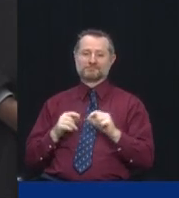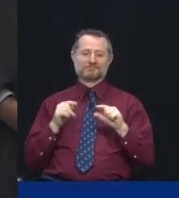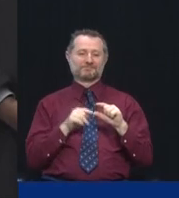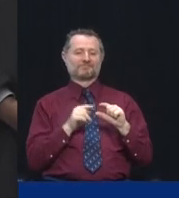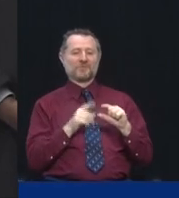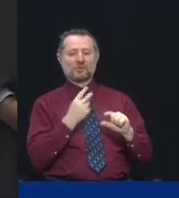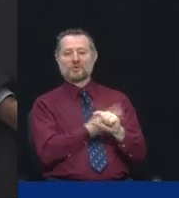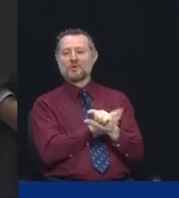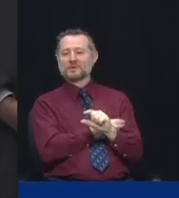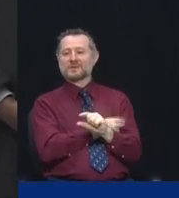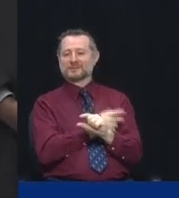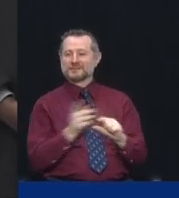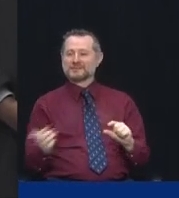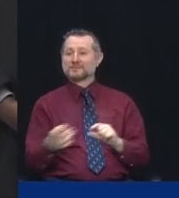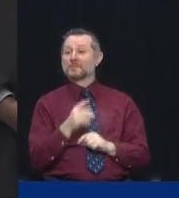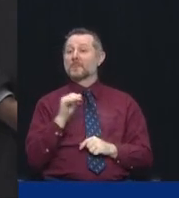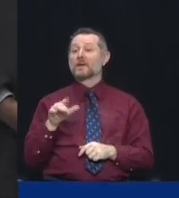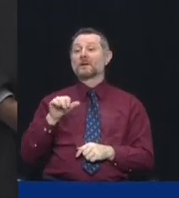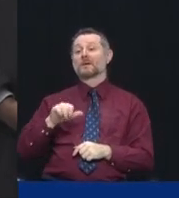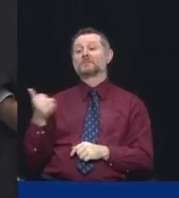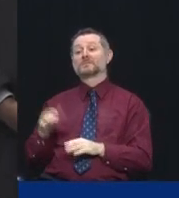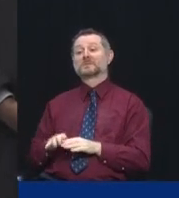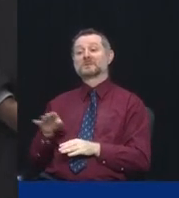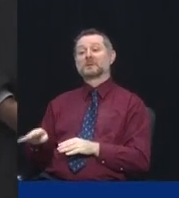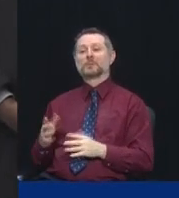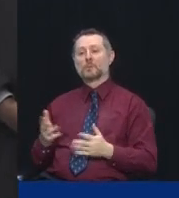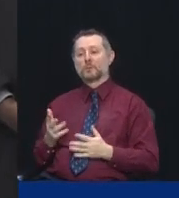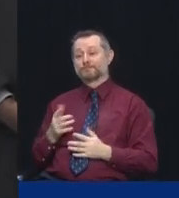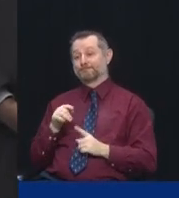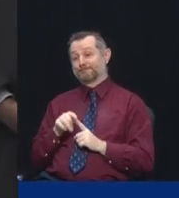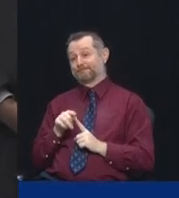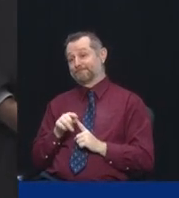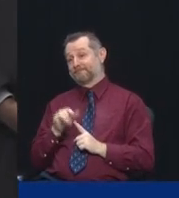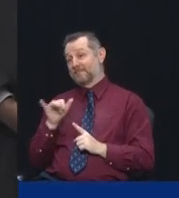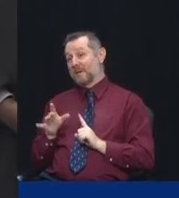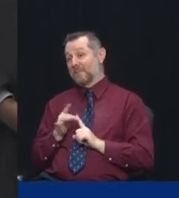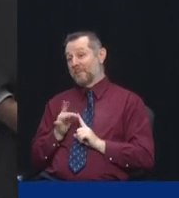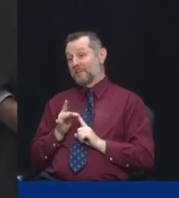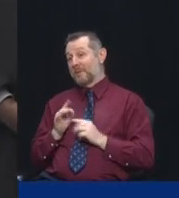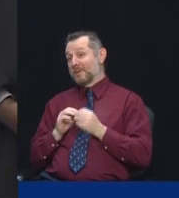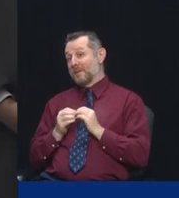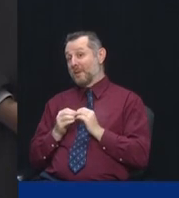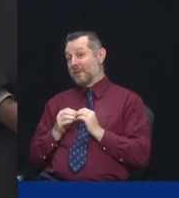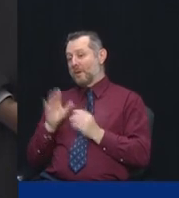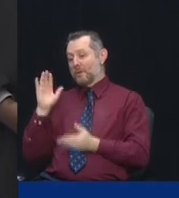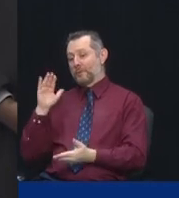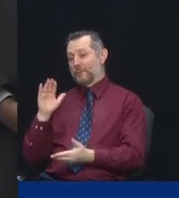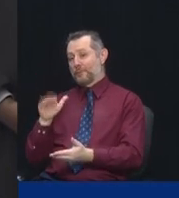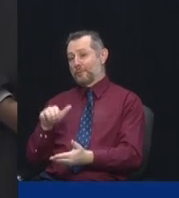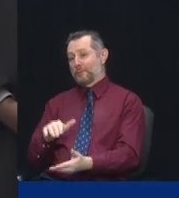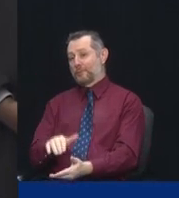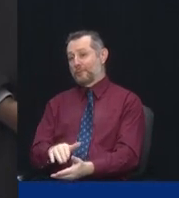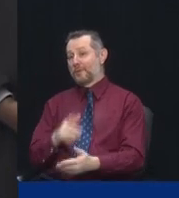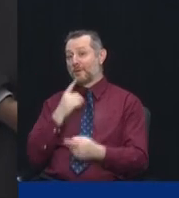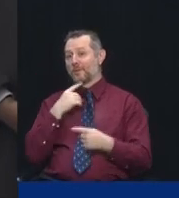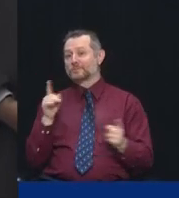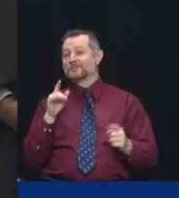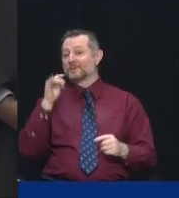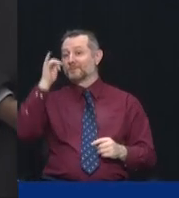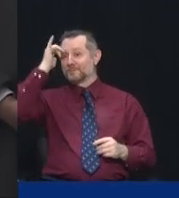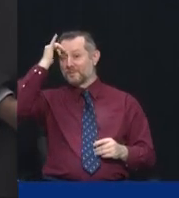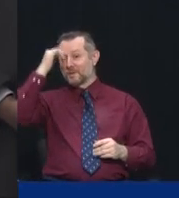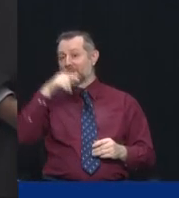step forward since the COVID numbers are going to come down. And we're going to announce that the Buffalo Marathon is going to